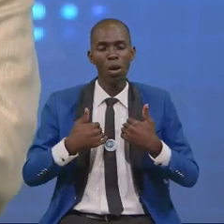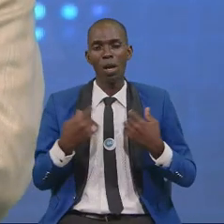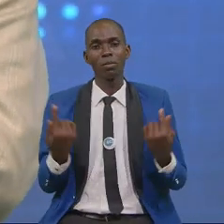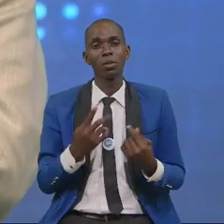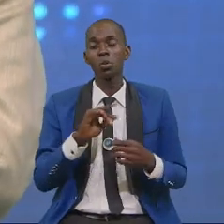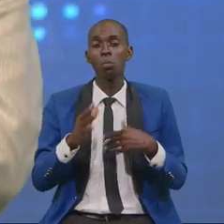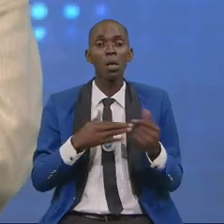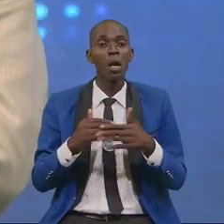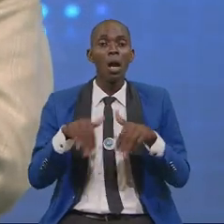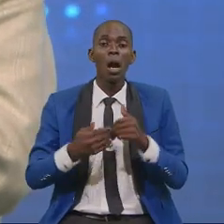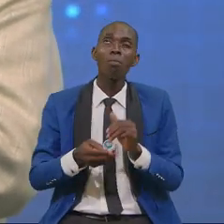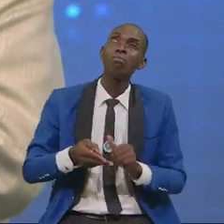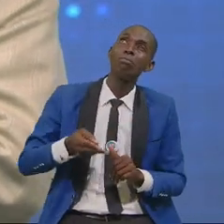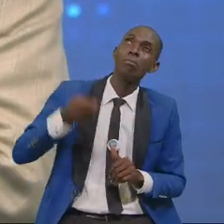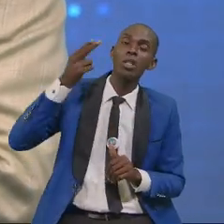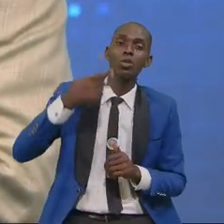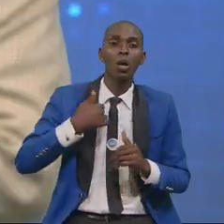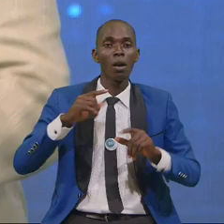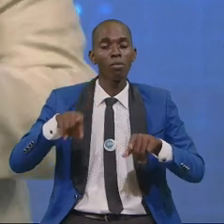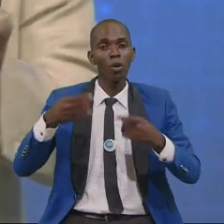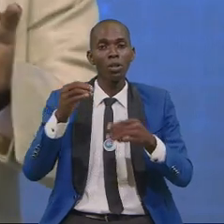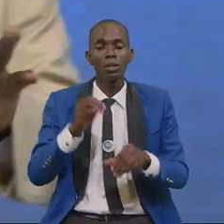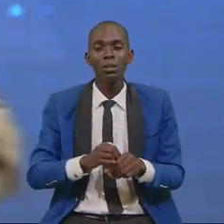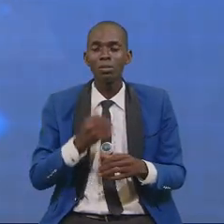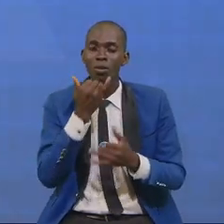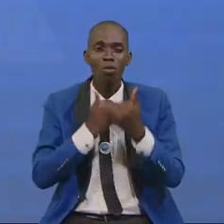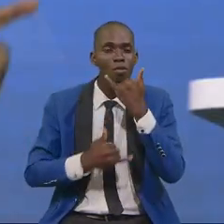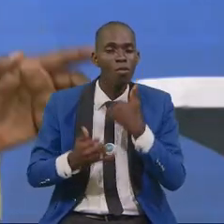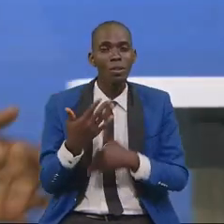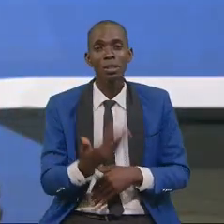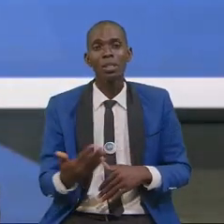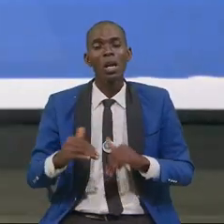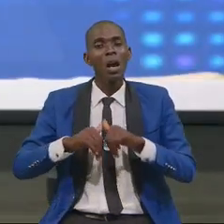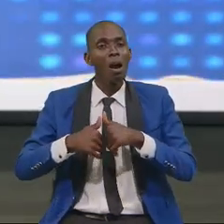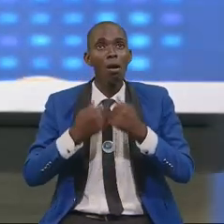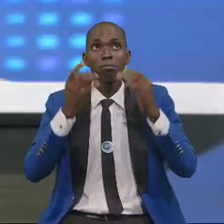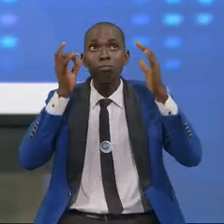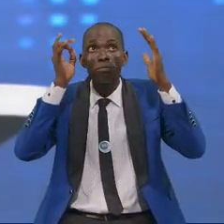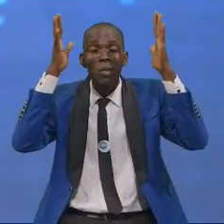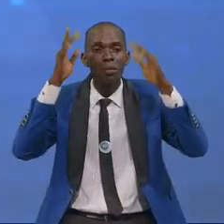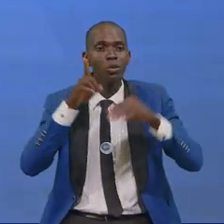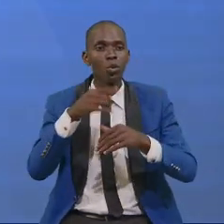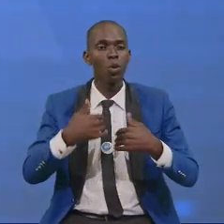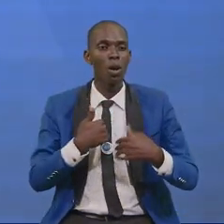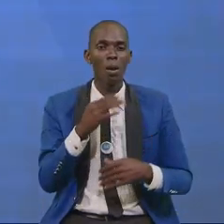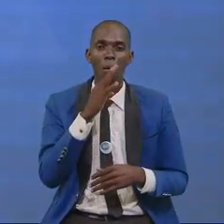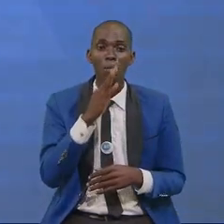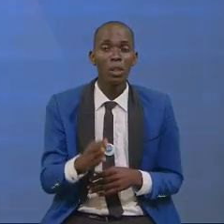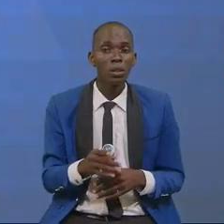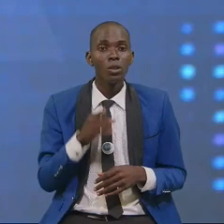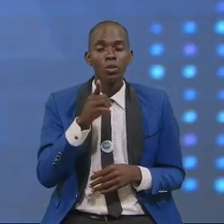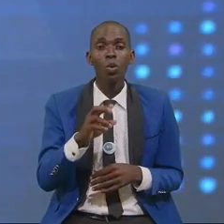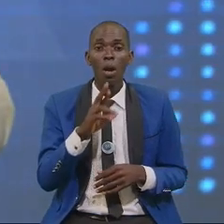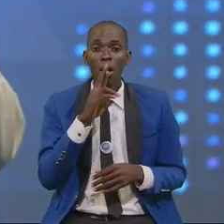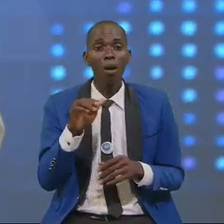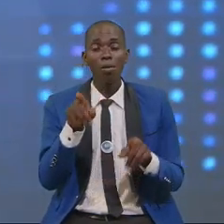you've gone in crime, and how terrible you have been, you're even a terror to